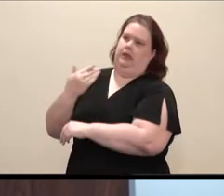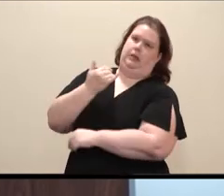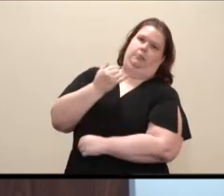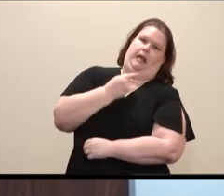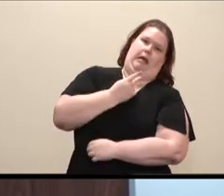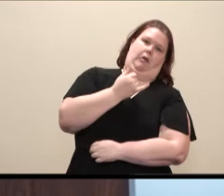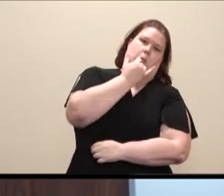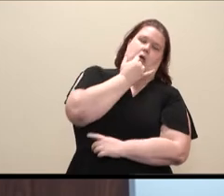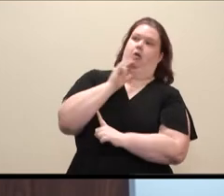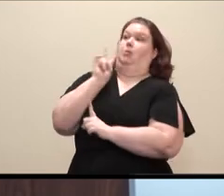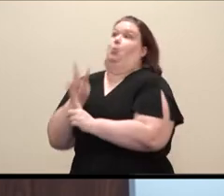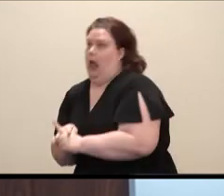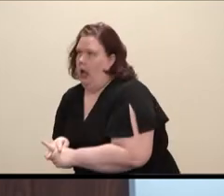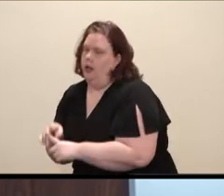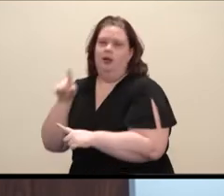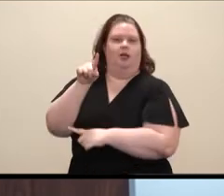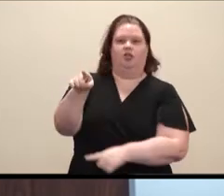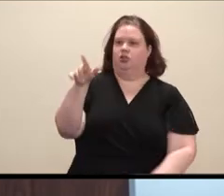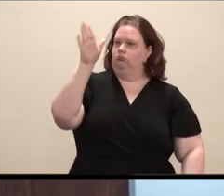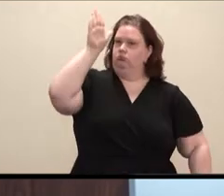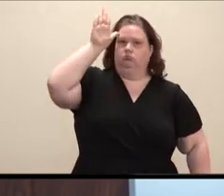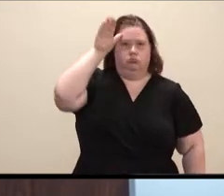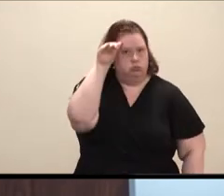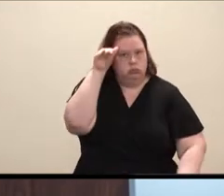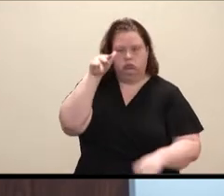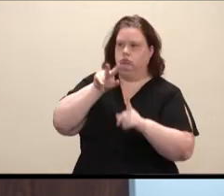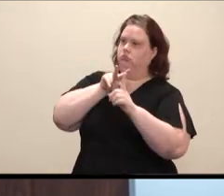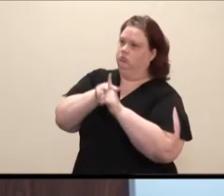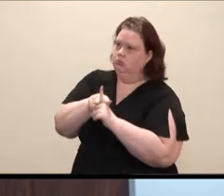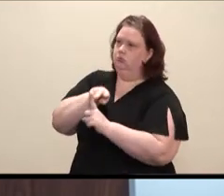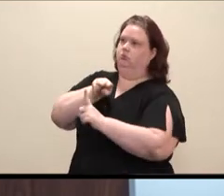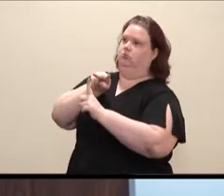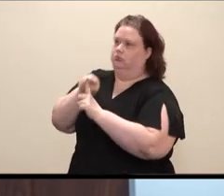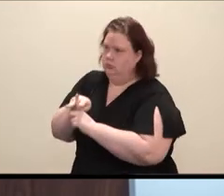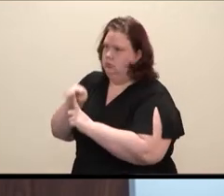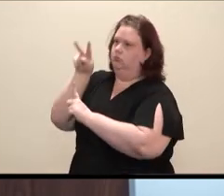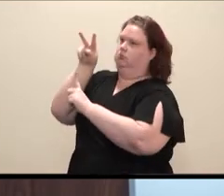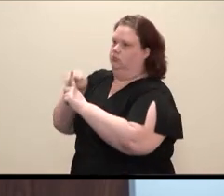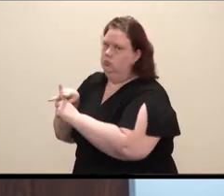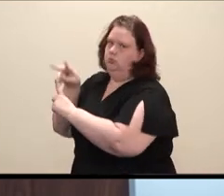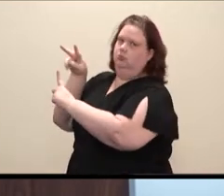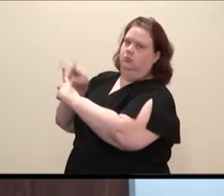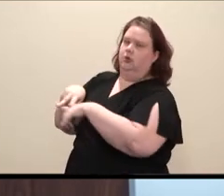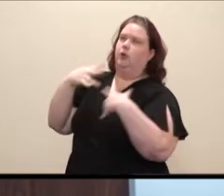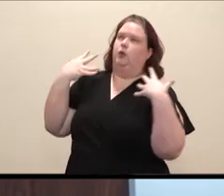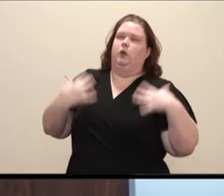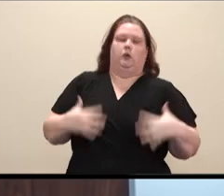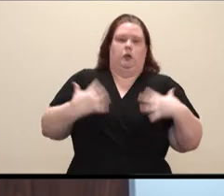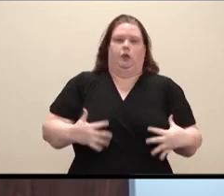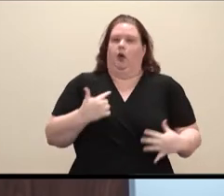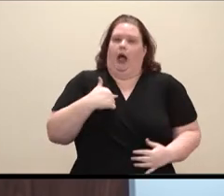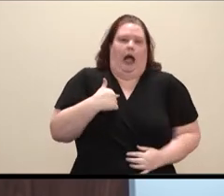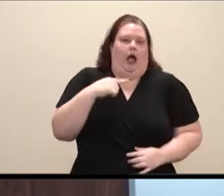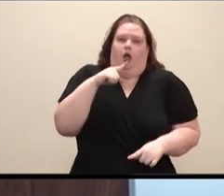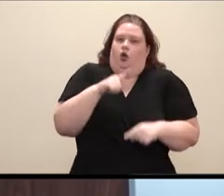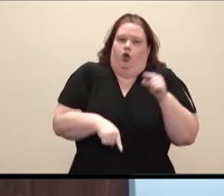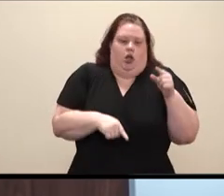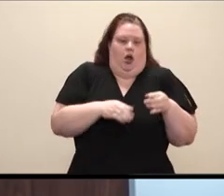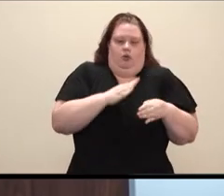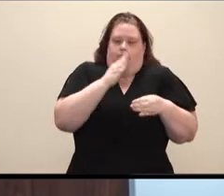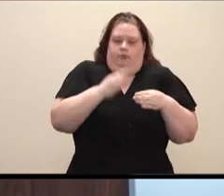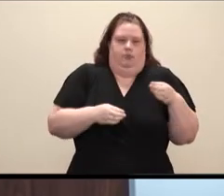she just kept at it and kept those things going. And, you know, I could not have gotten all of these